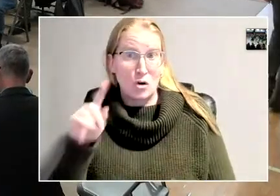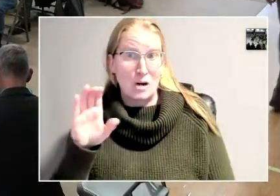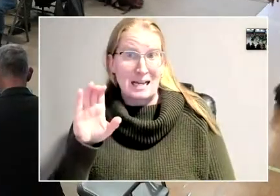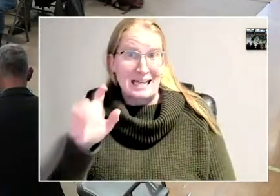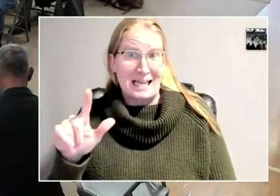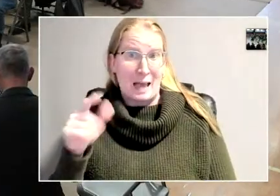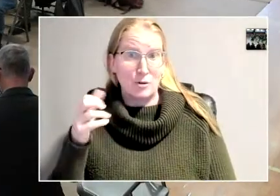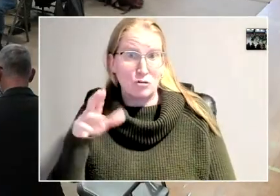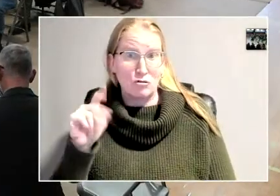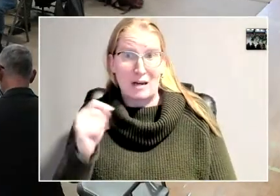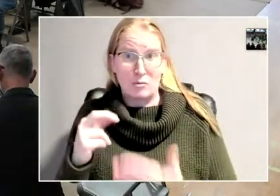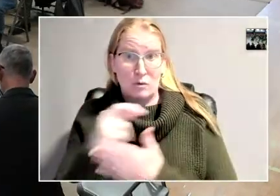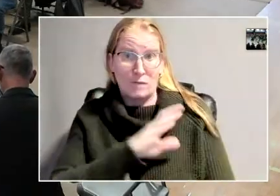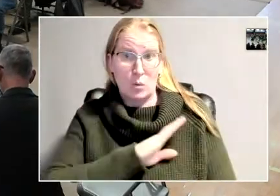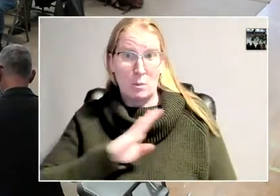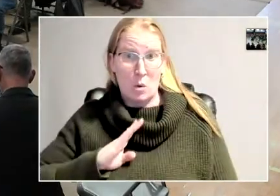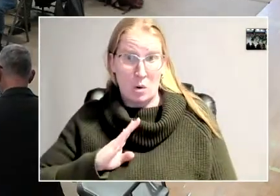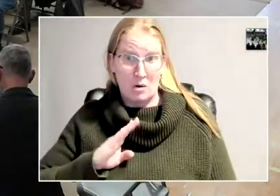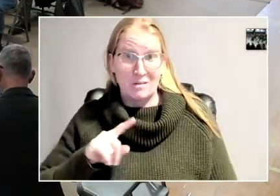Mr